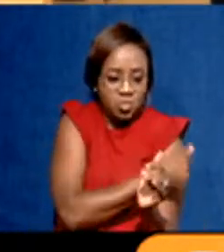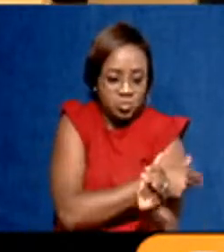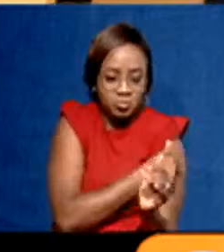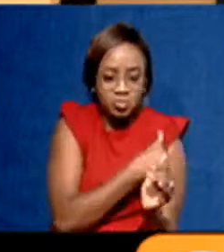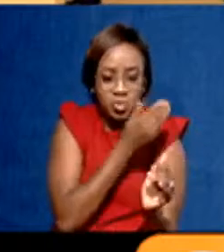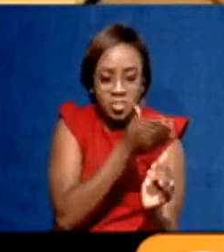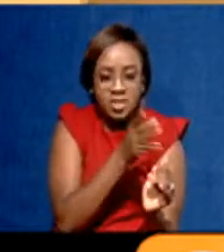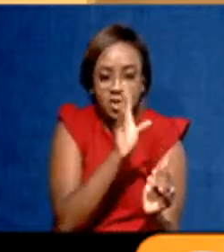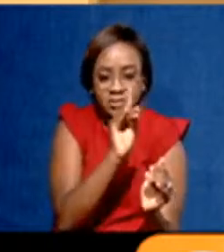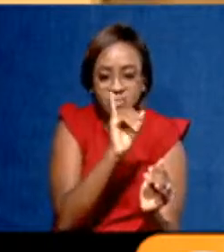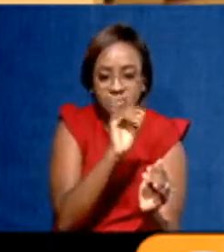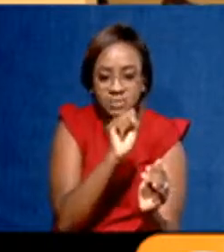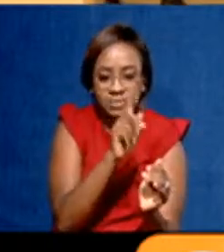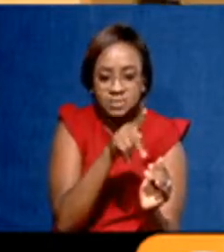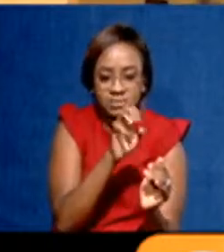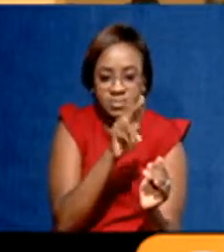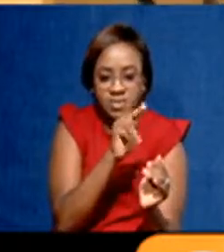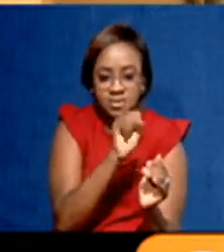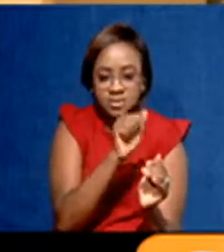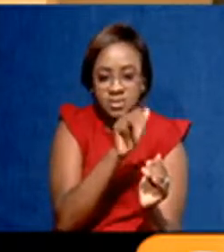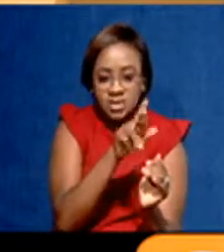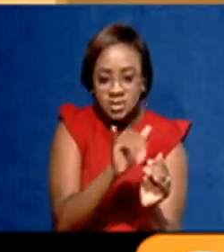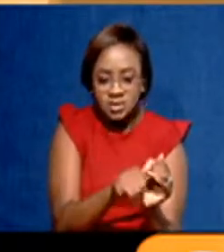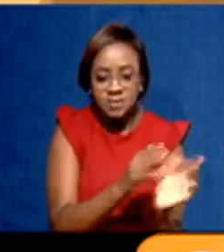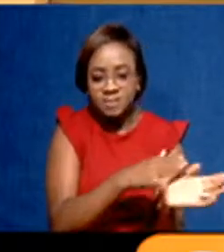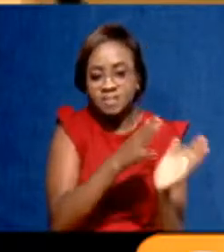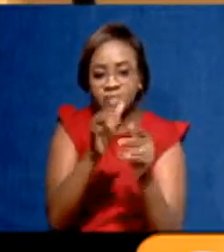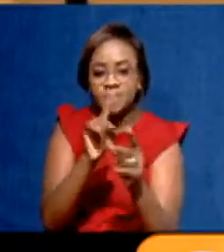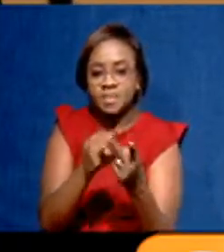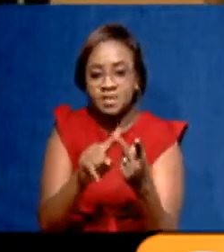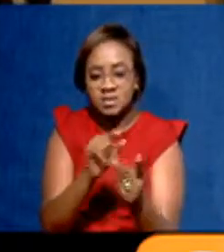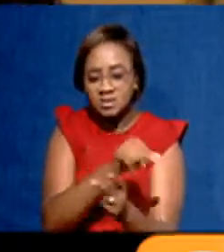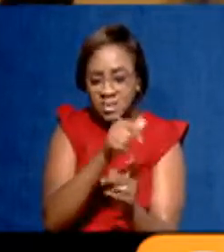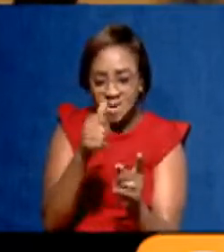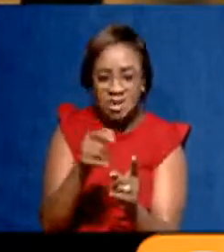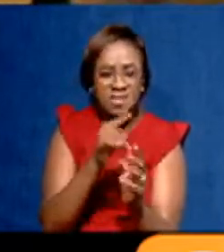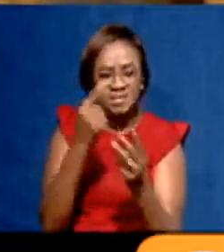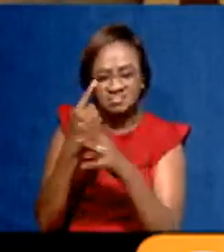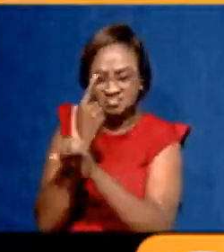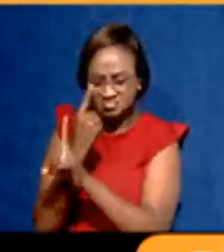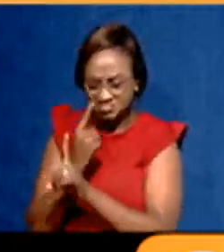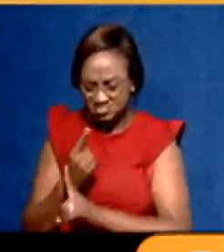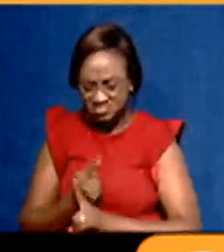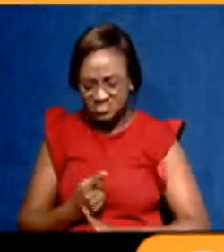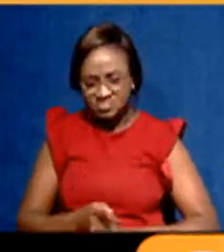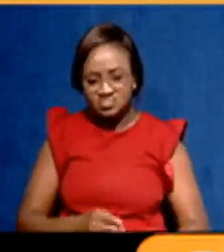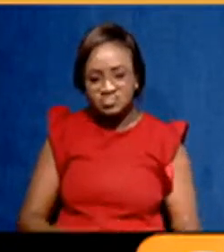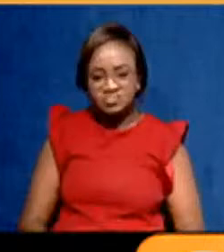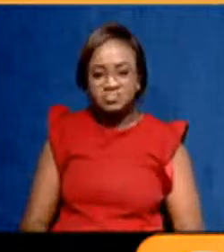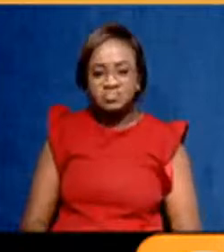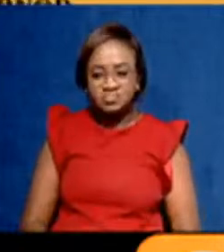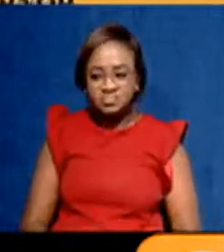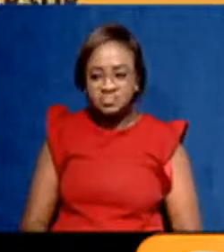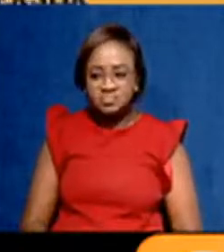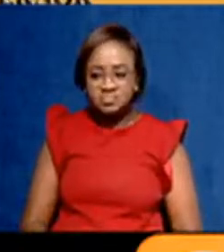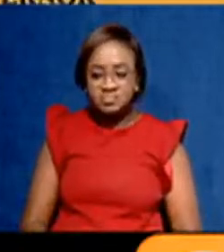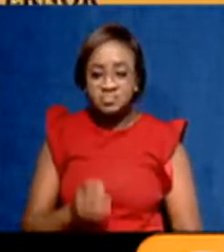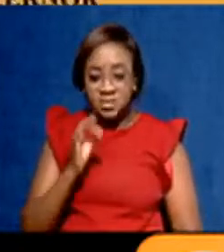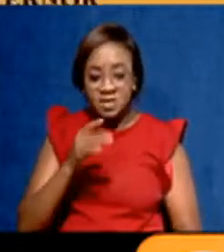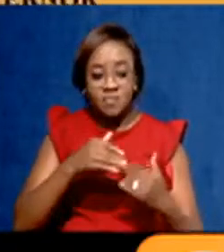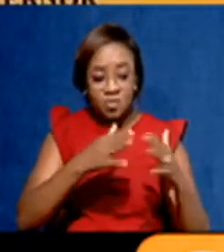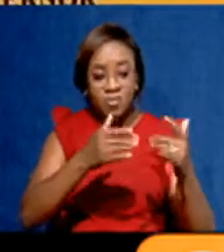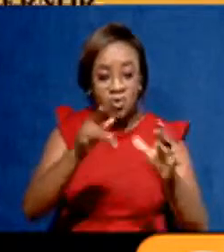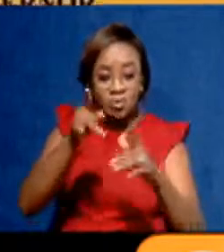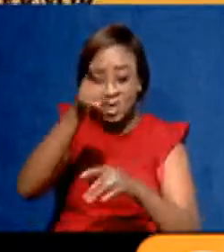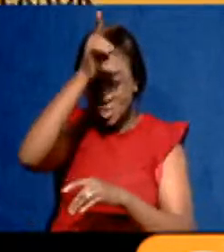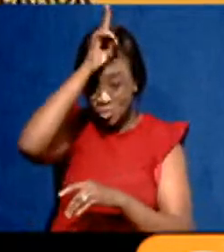we were also at a place called Getiri in Mogoiri, Kiaru constituency, and several other places. That way, if we revive rural